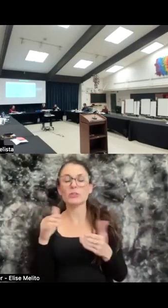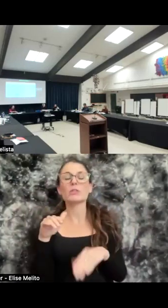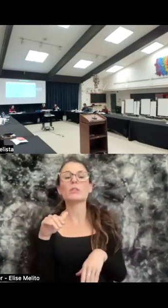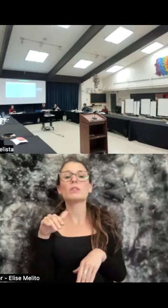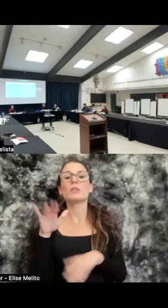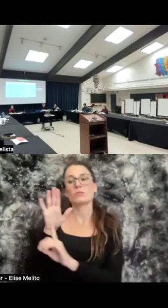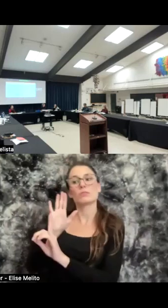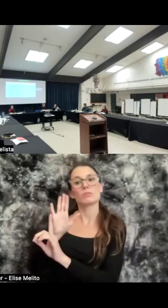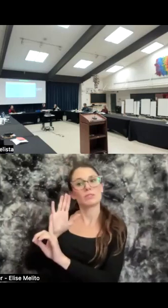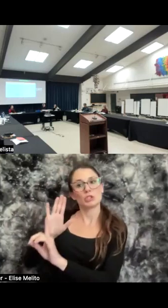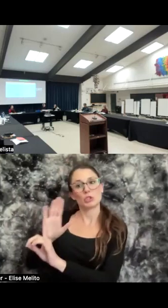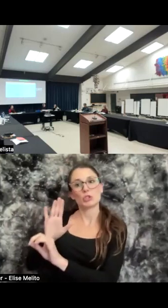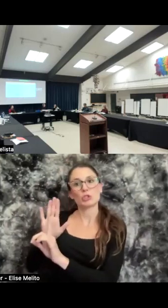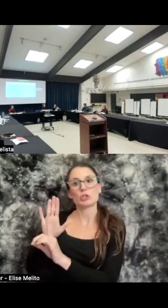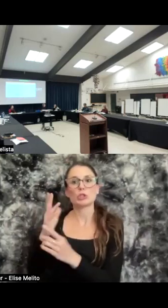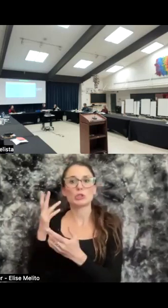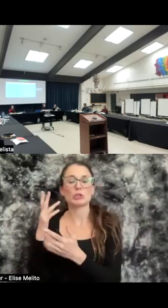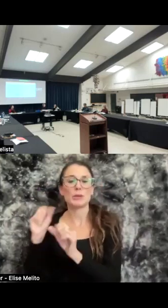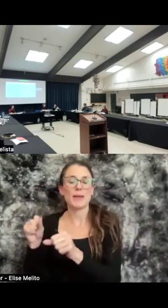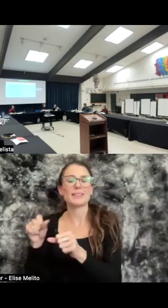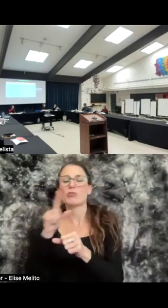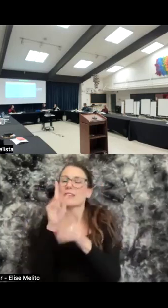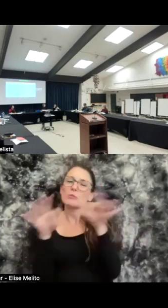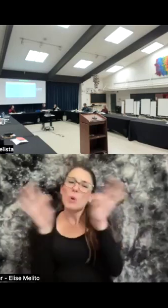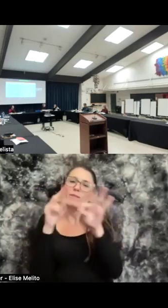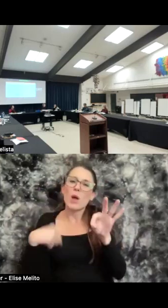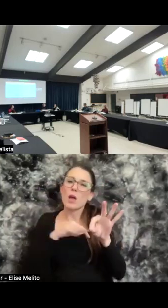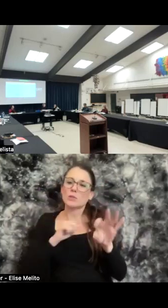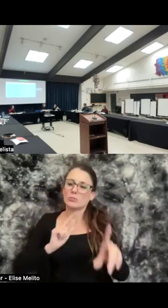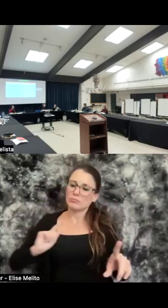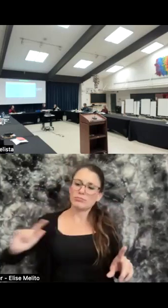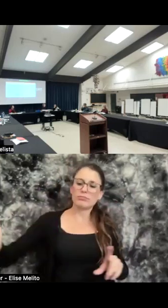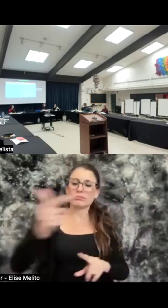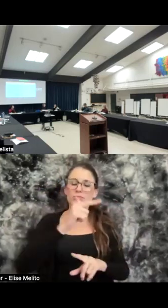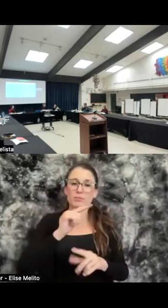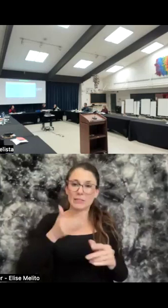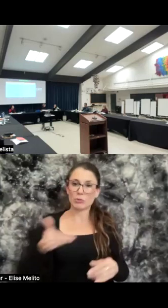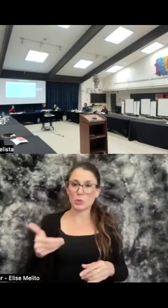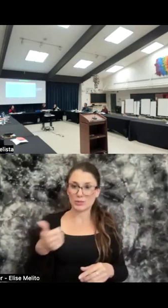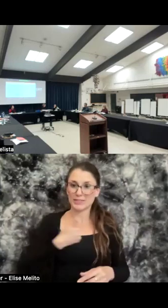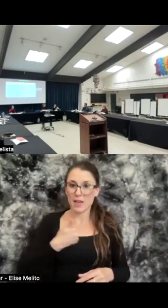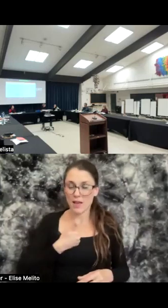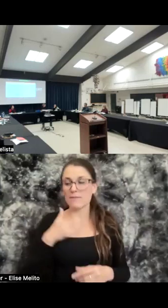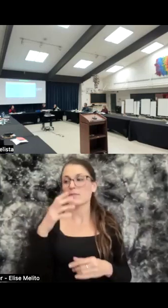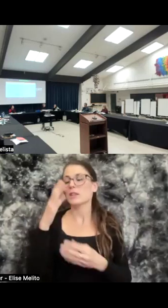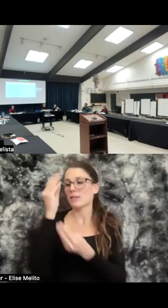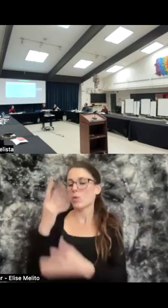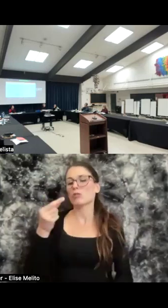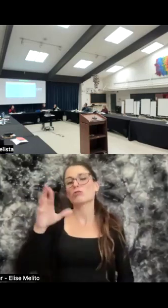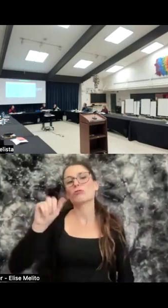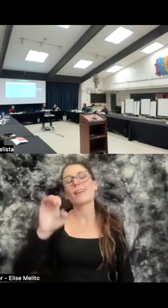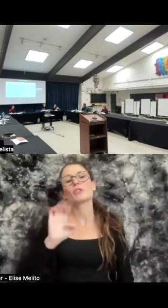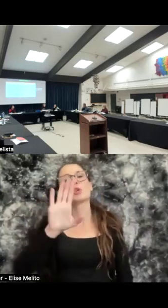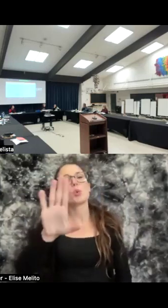in her capacity, that we do go around and introduce ourselves and let Grace know what